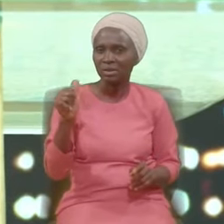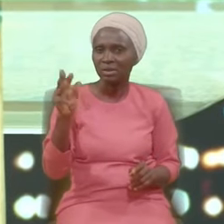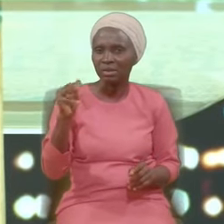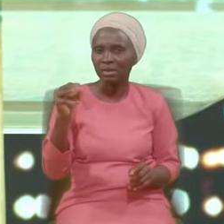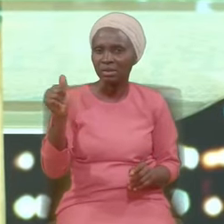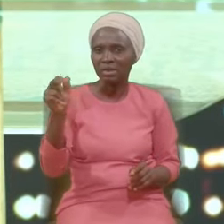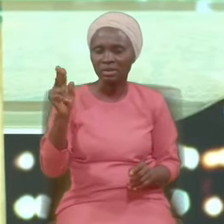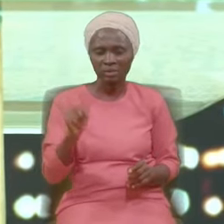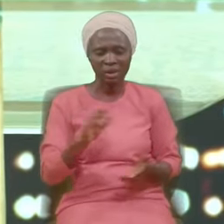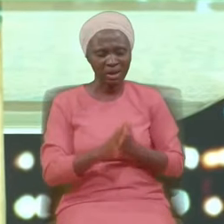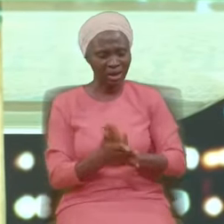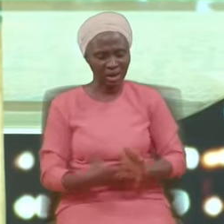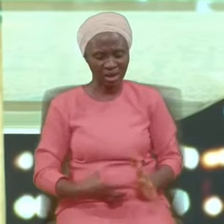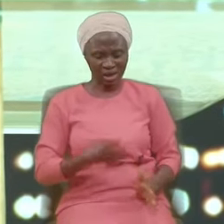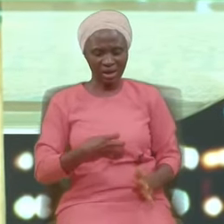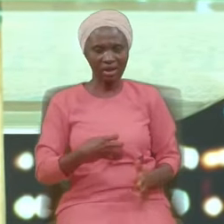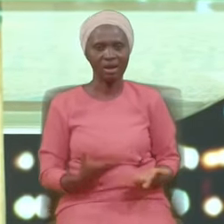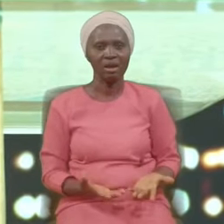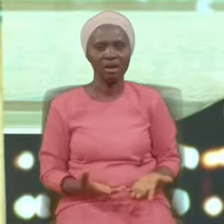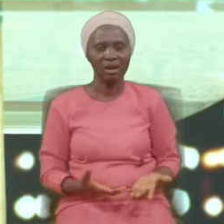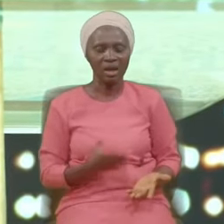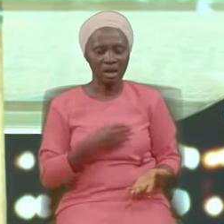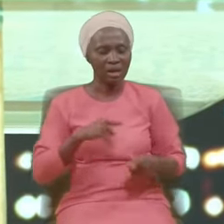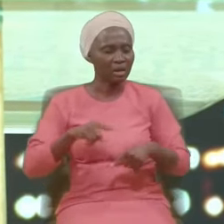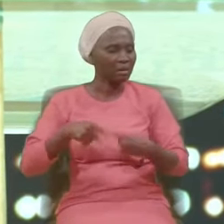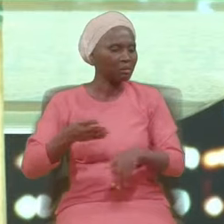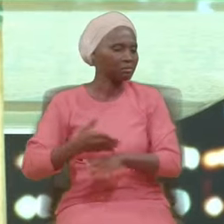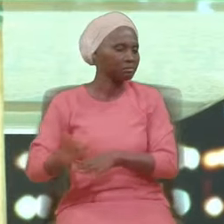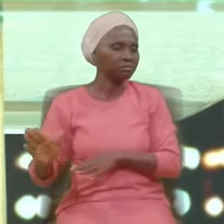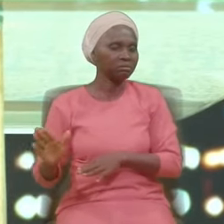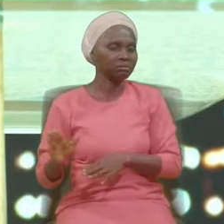wroth, angry, and went away